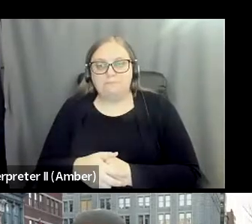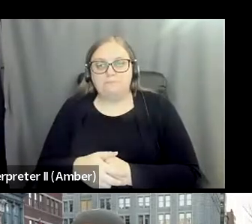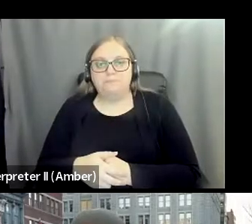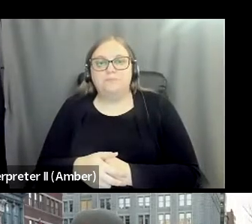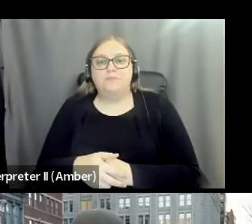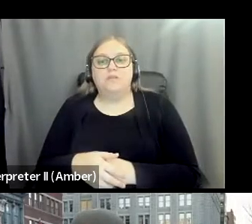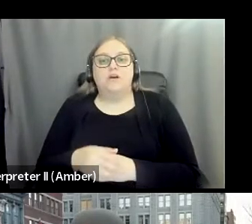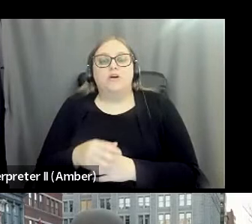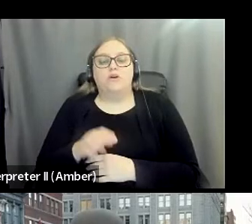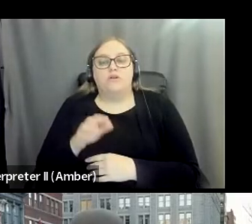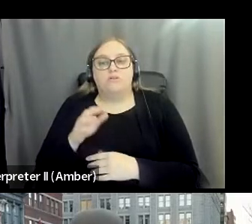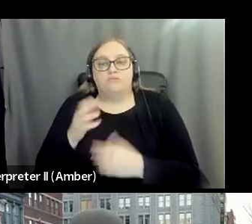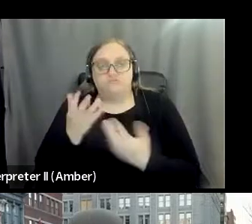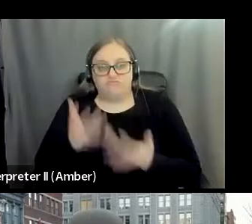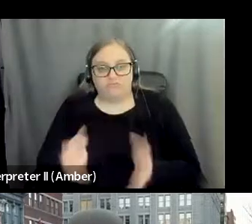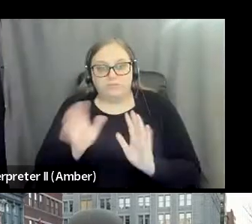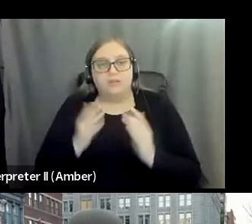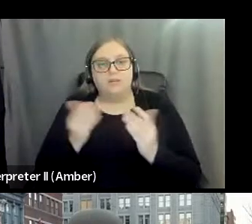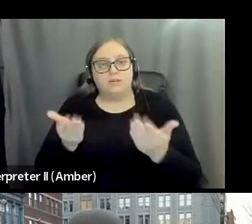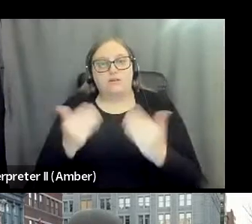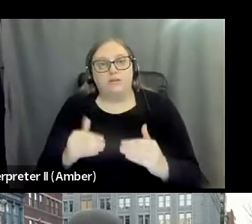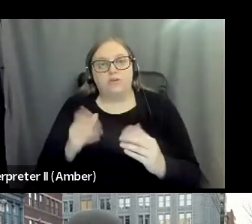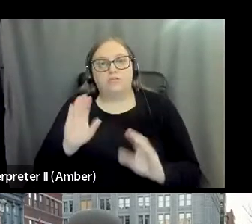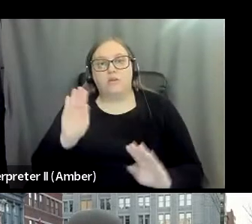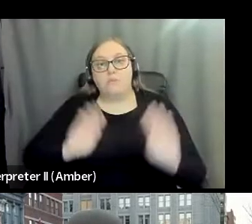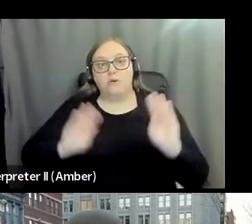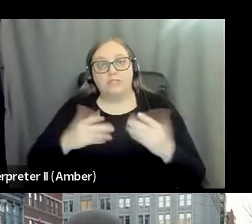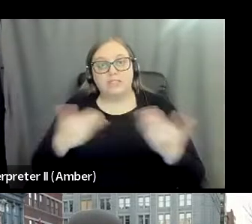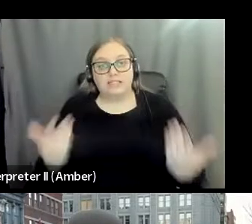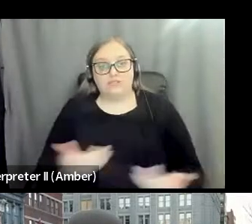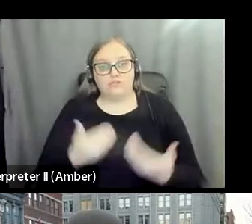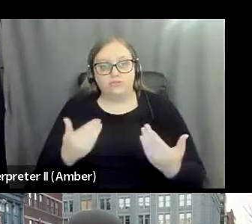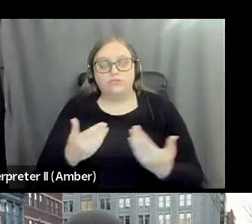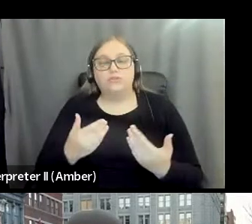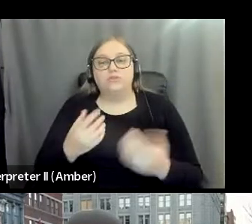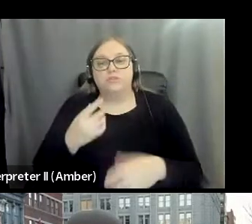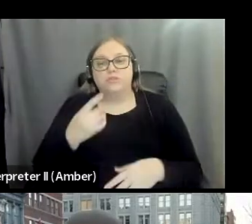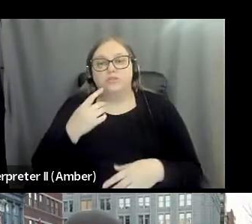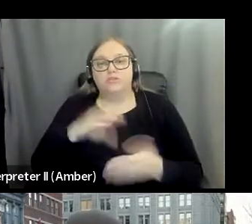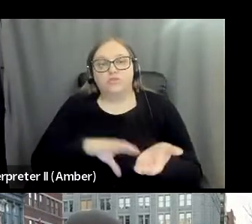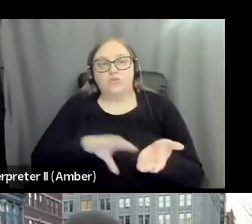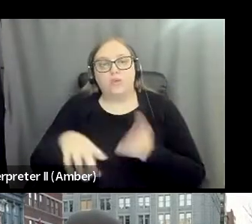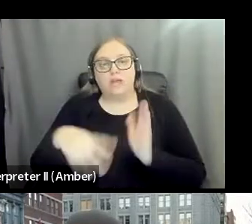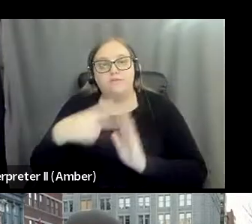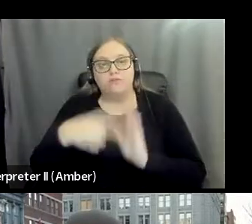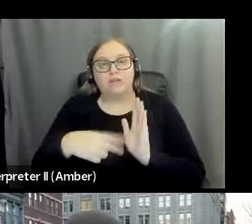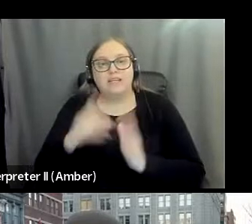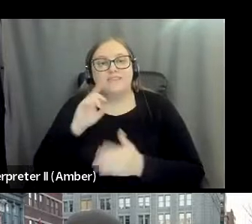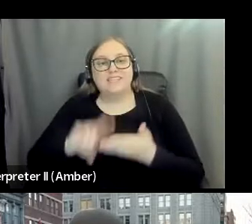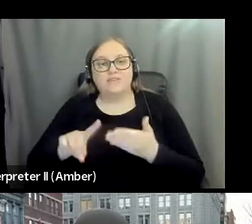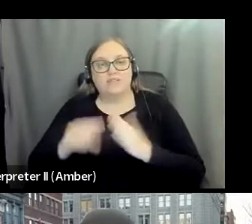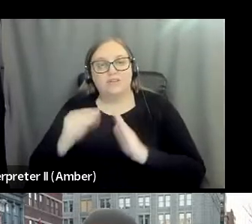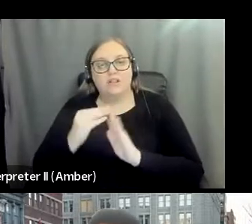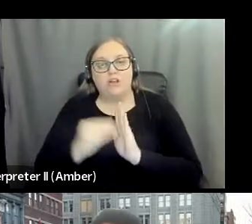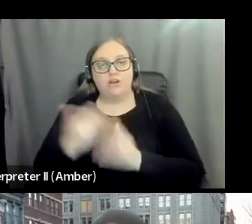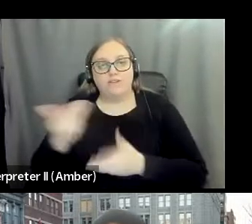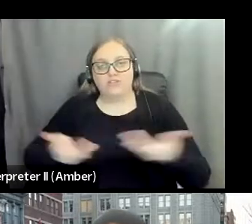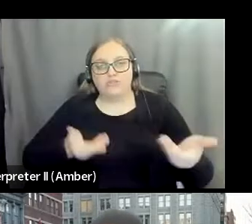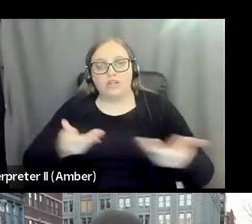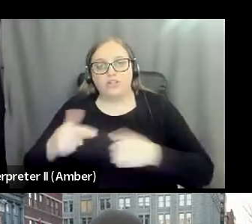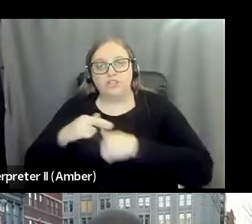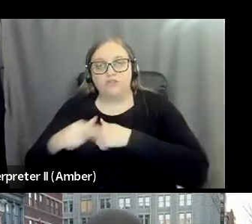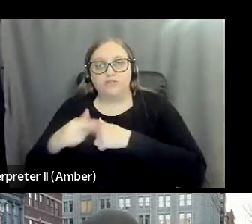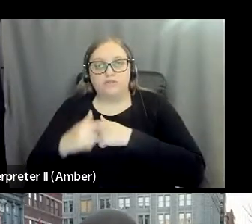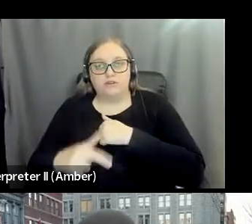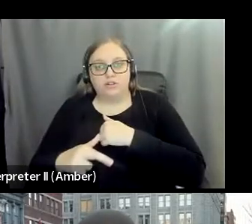With that, we have the motion before us, which is to waive the reading of the Secretary's log of introductions and